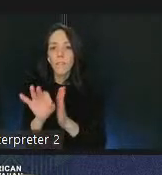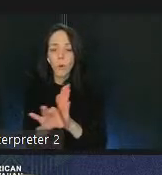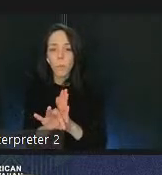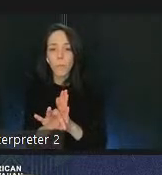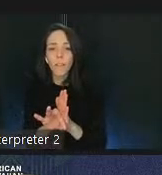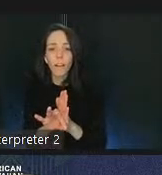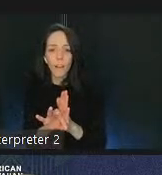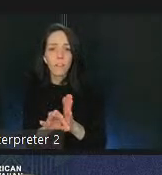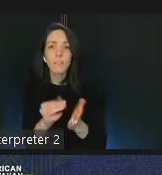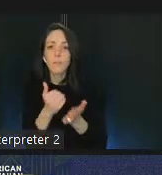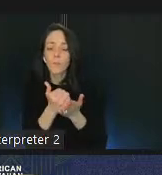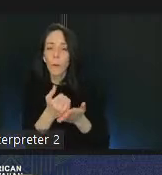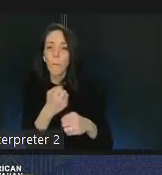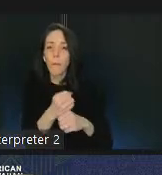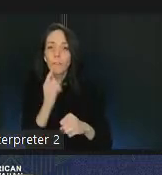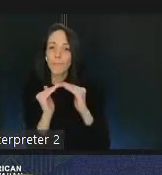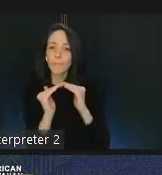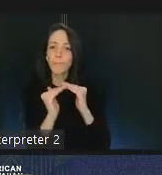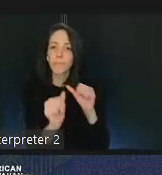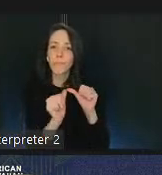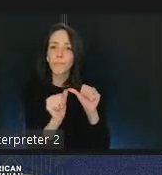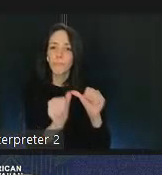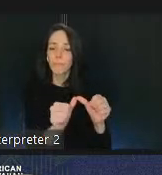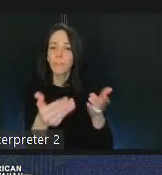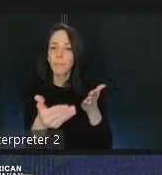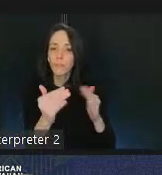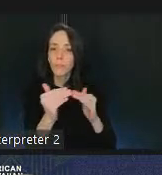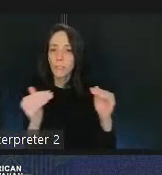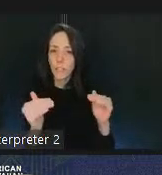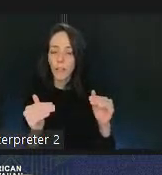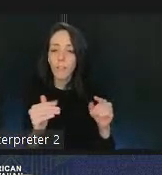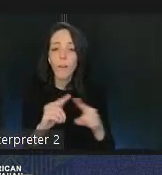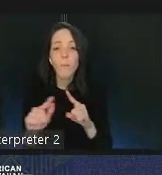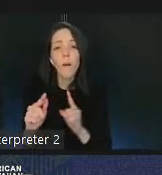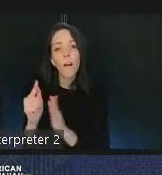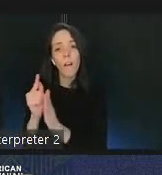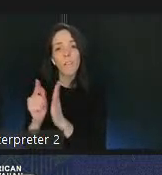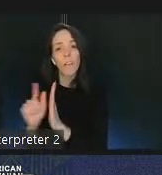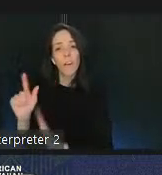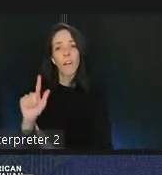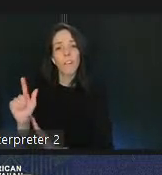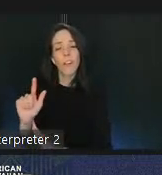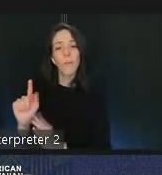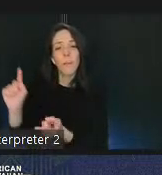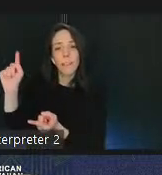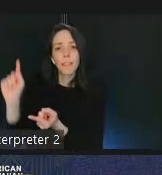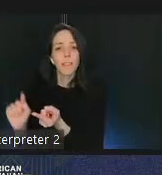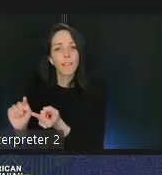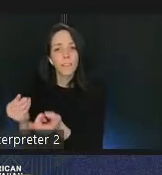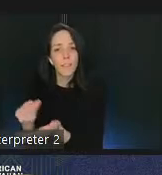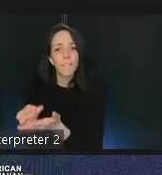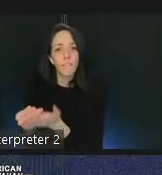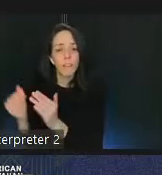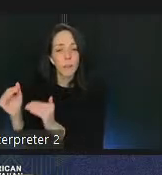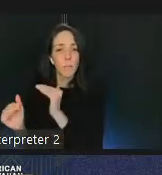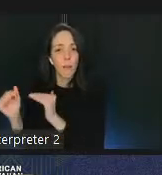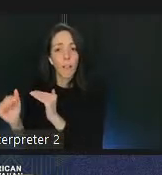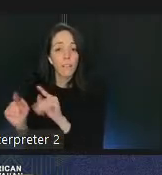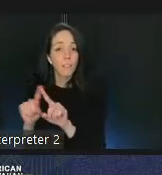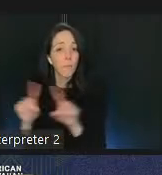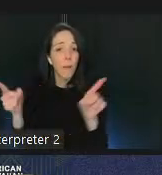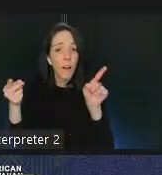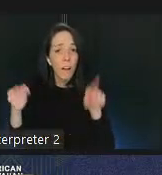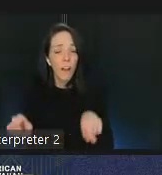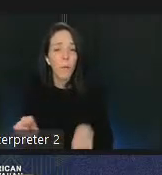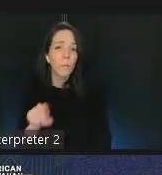their current service level, while the Law Library spent down some of their fund balance. However, in 2019,